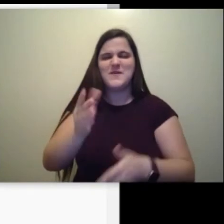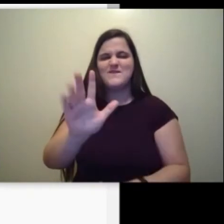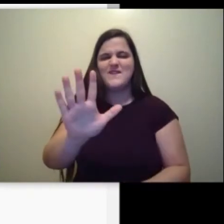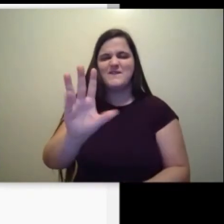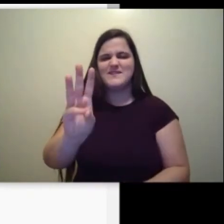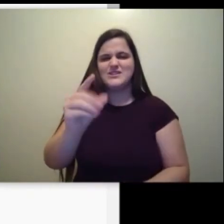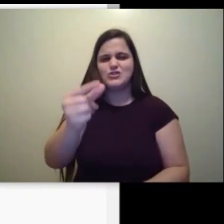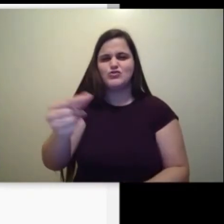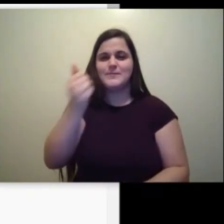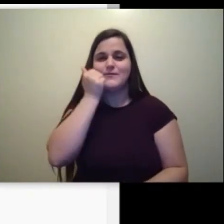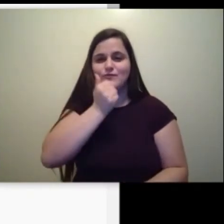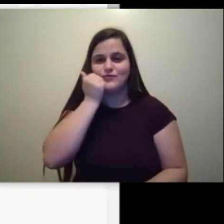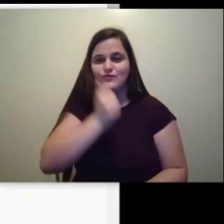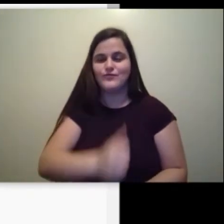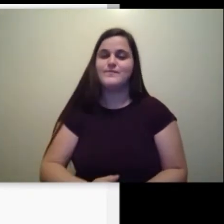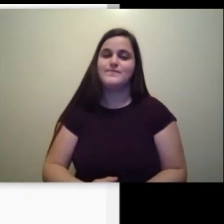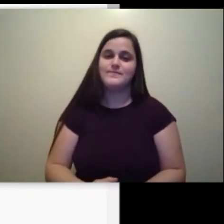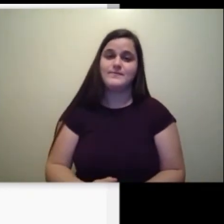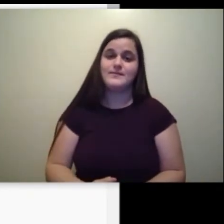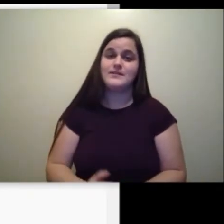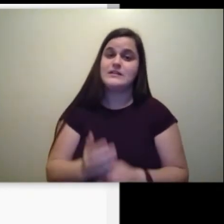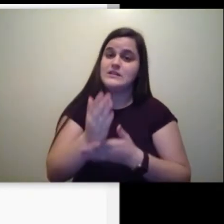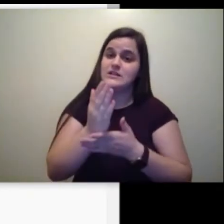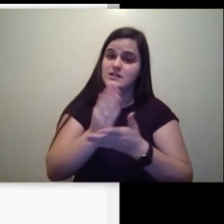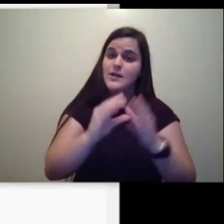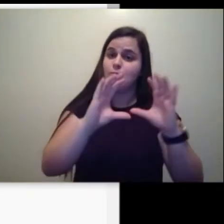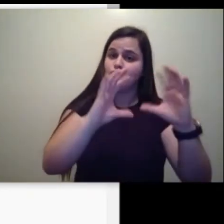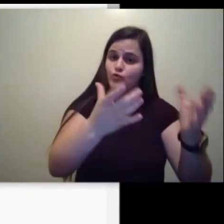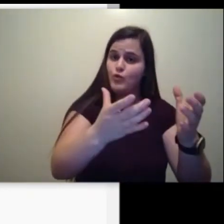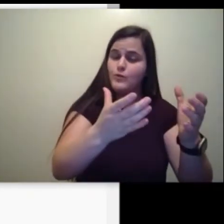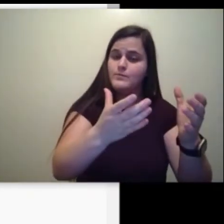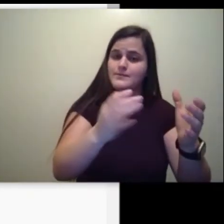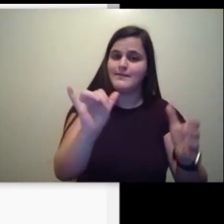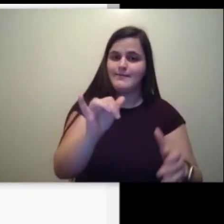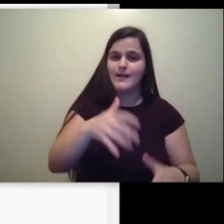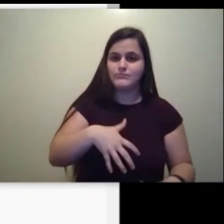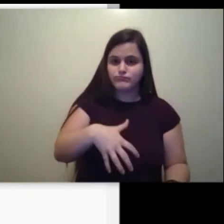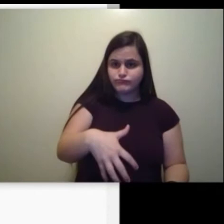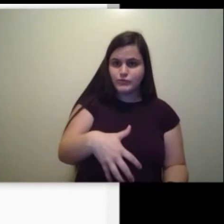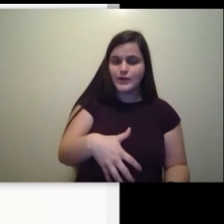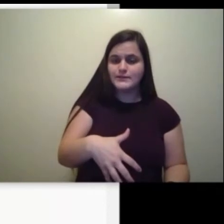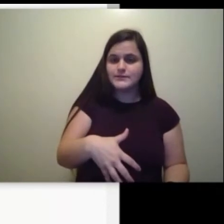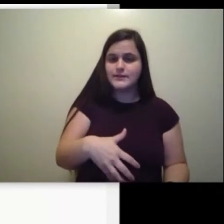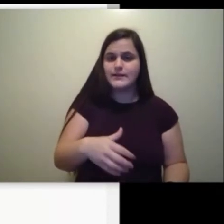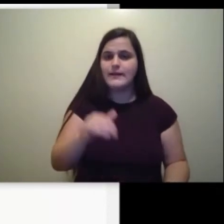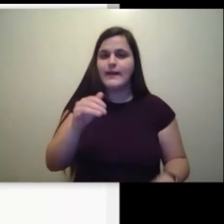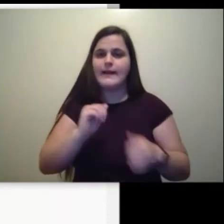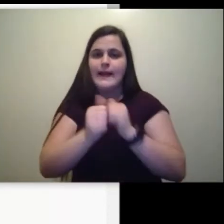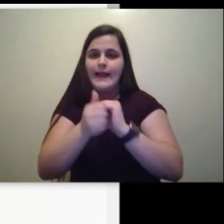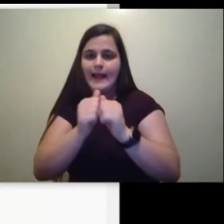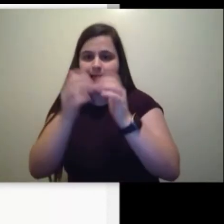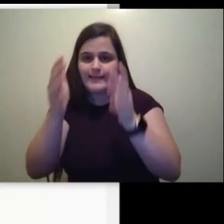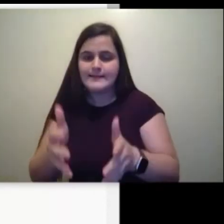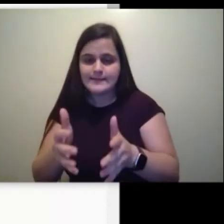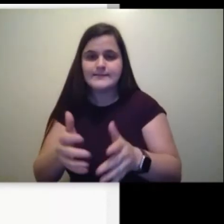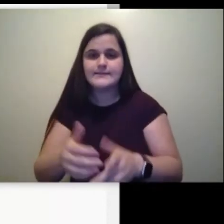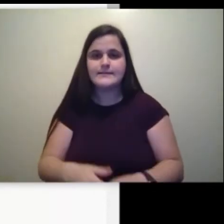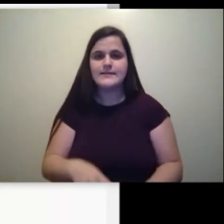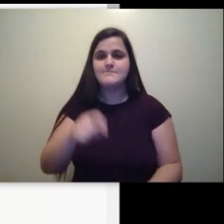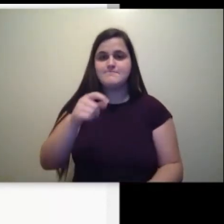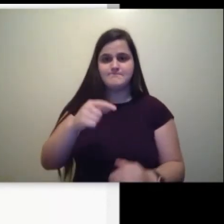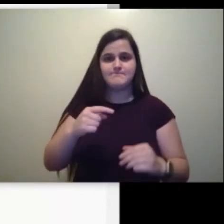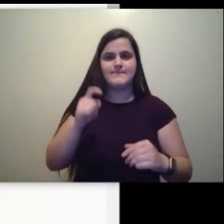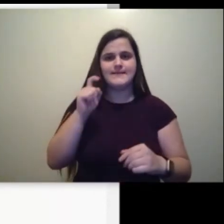day. Some groups like pregnant and breastfeeding women, as well as athletes, have elevated